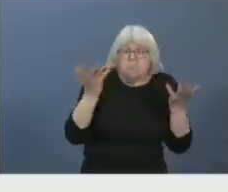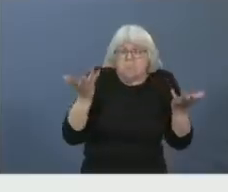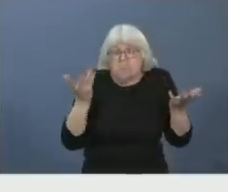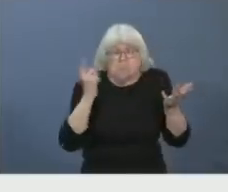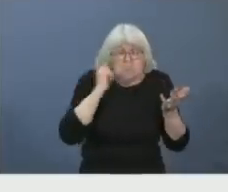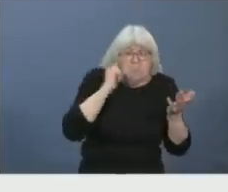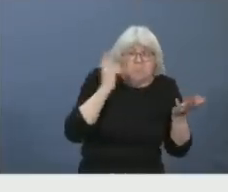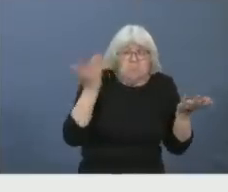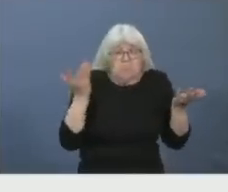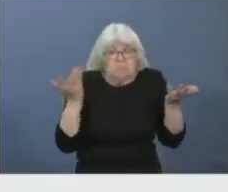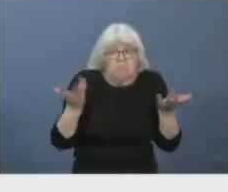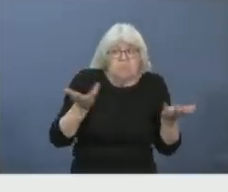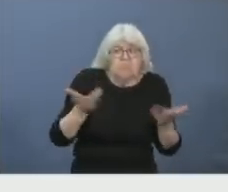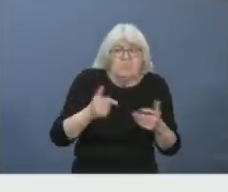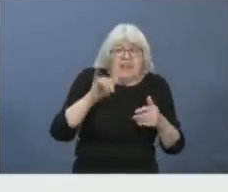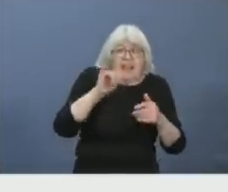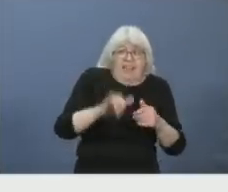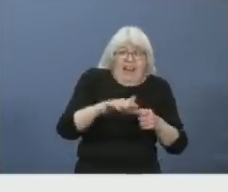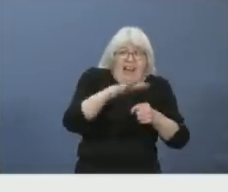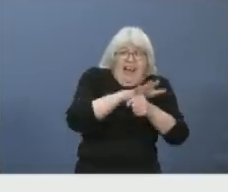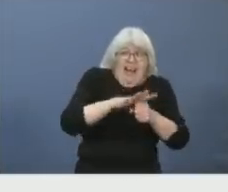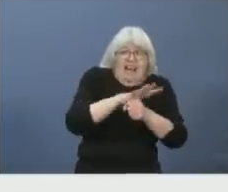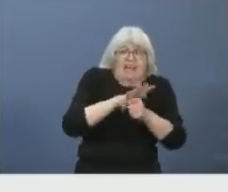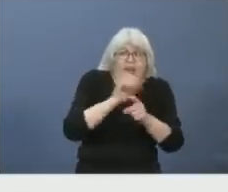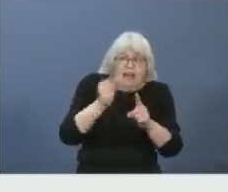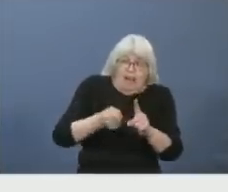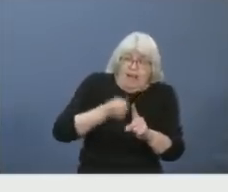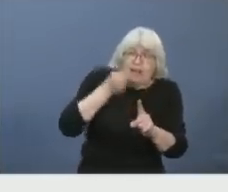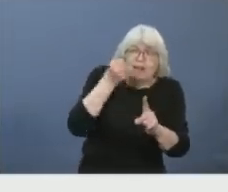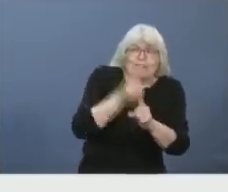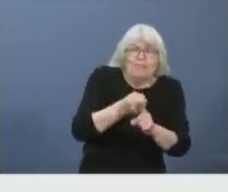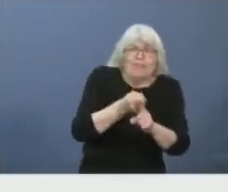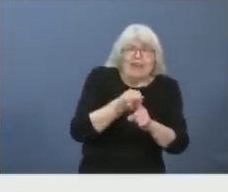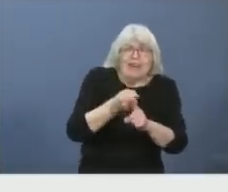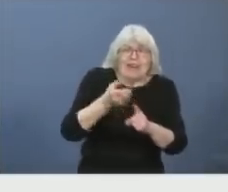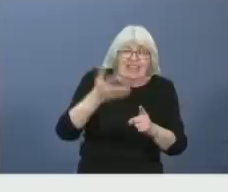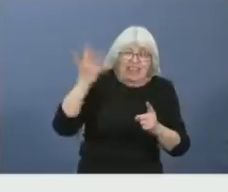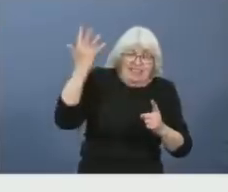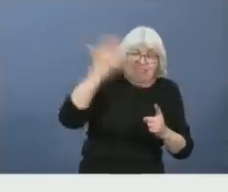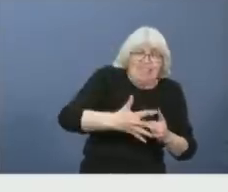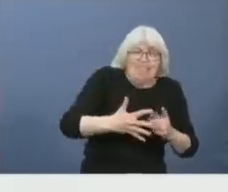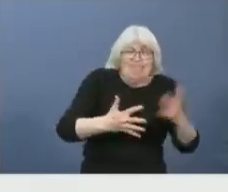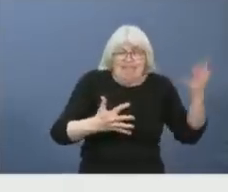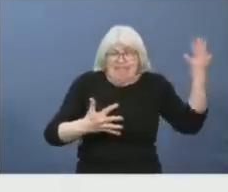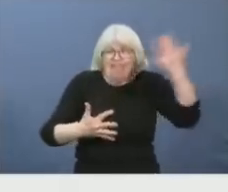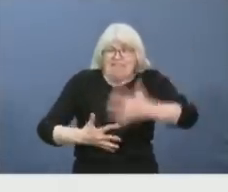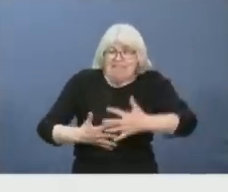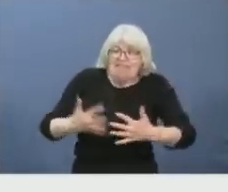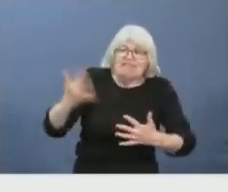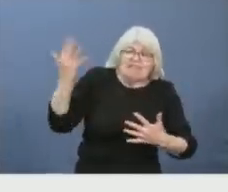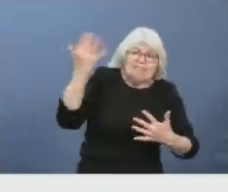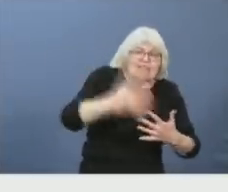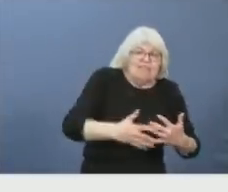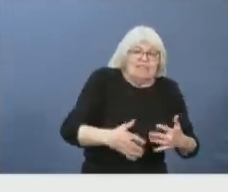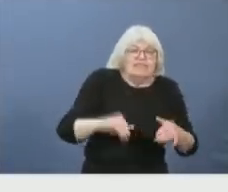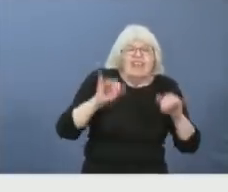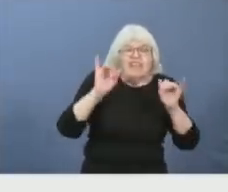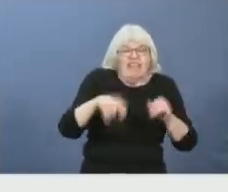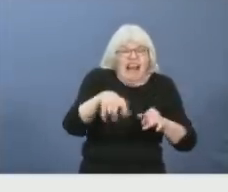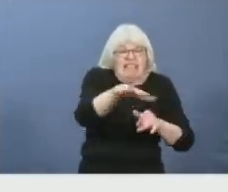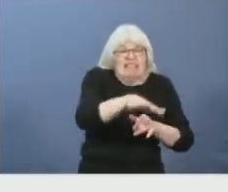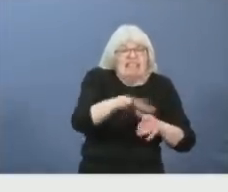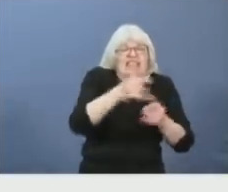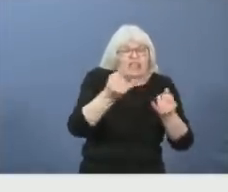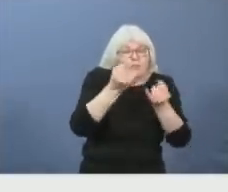that have been impacted by Fiona with lots of down debris, there could be the potential for increased fire intensity and fire